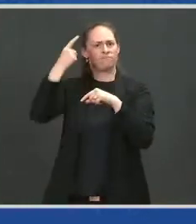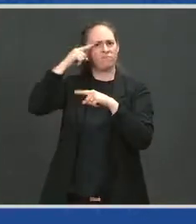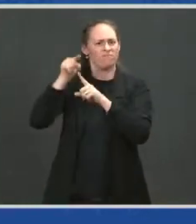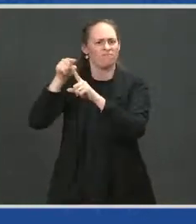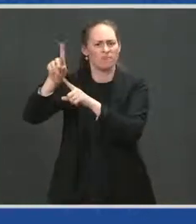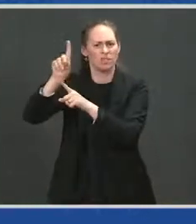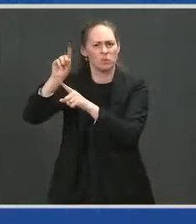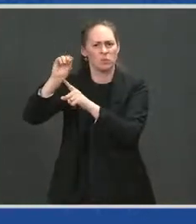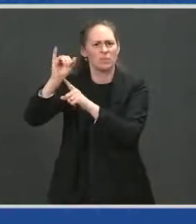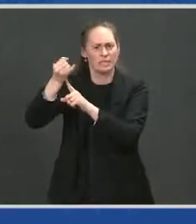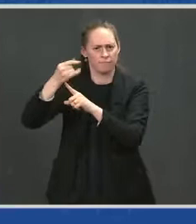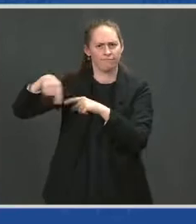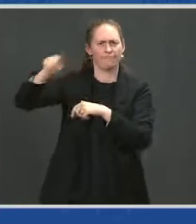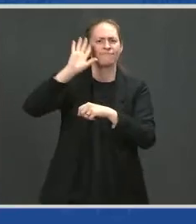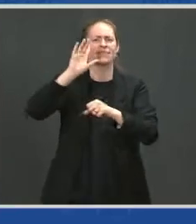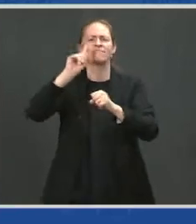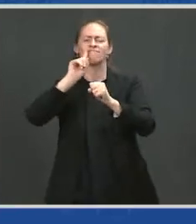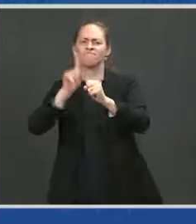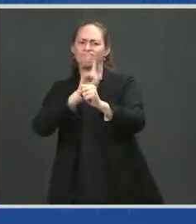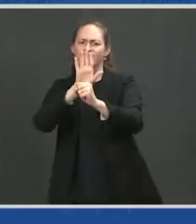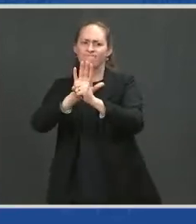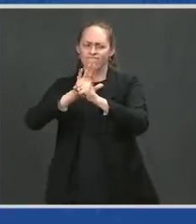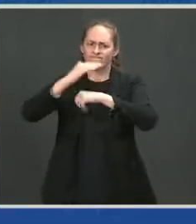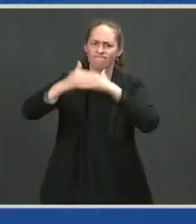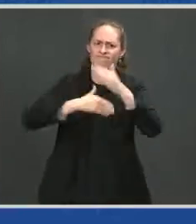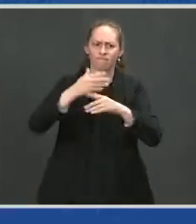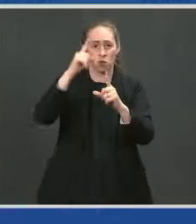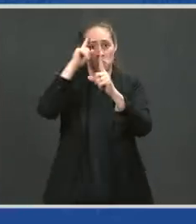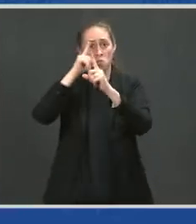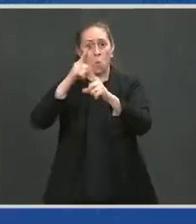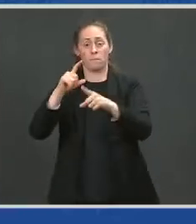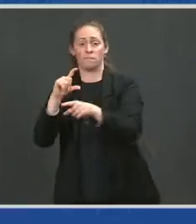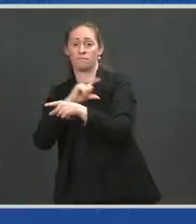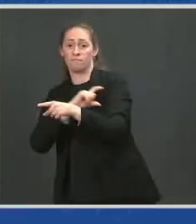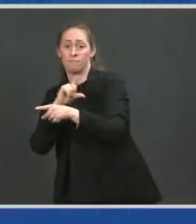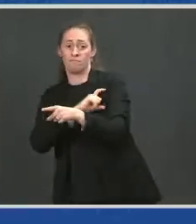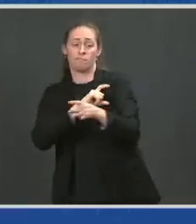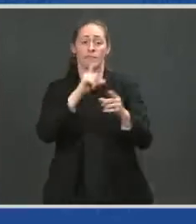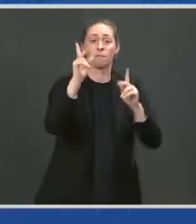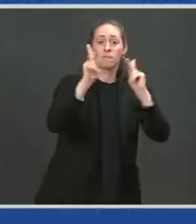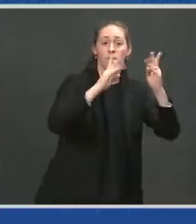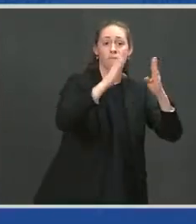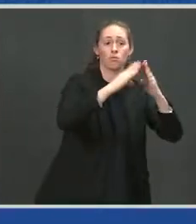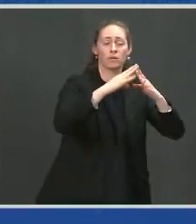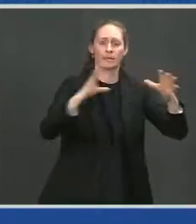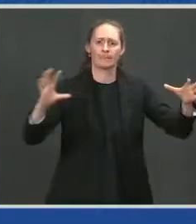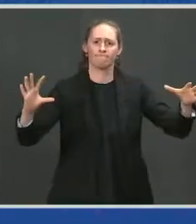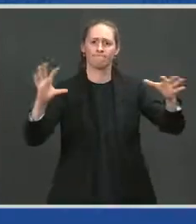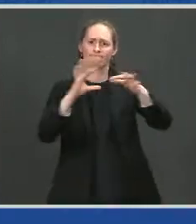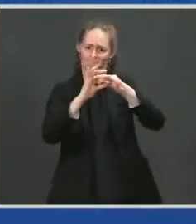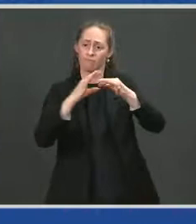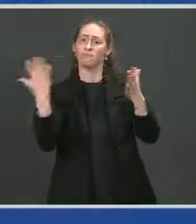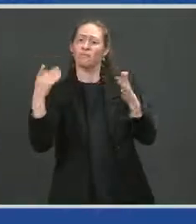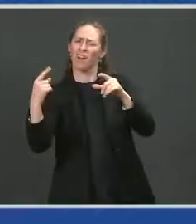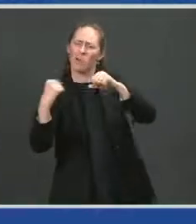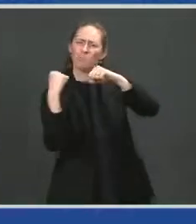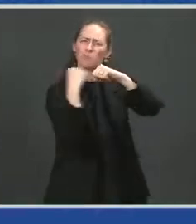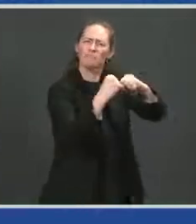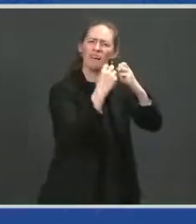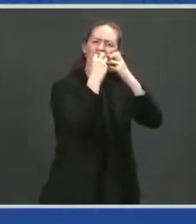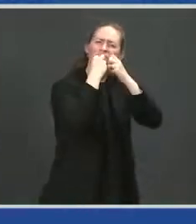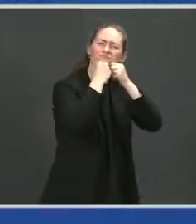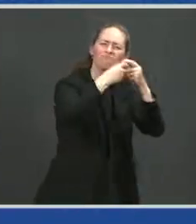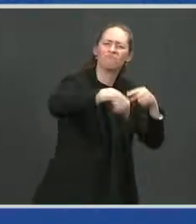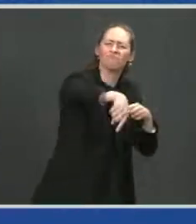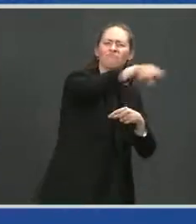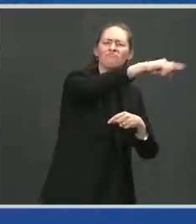to restoring trust between law enforcement and the community they are sworn to serve and protect. I have complete confidence